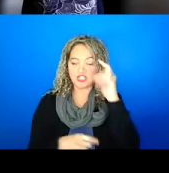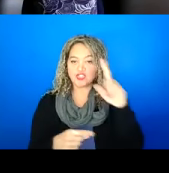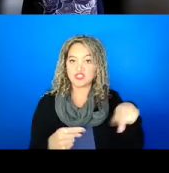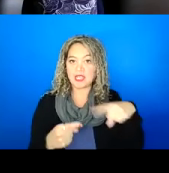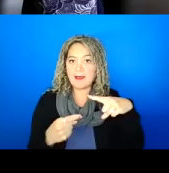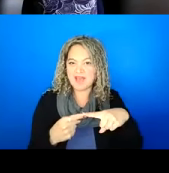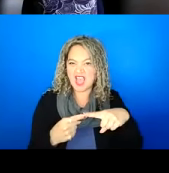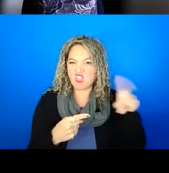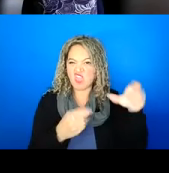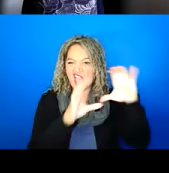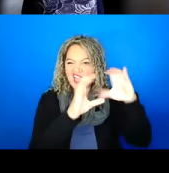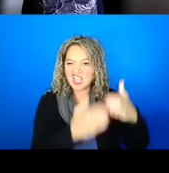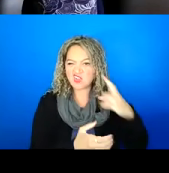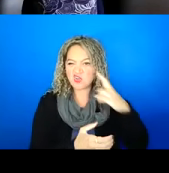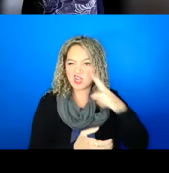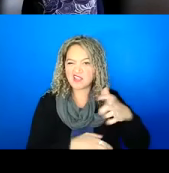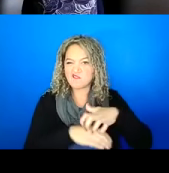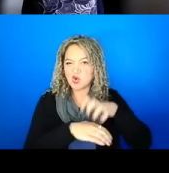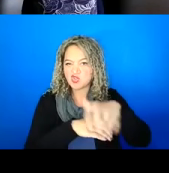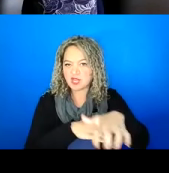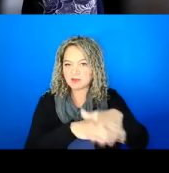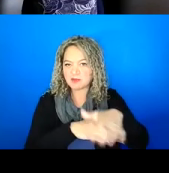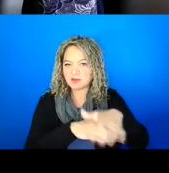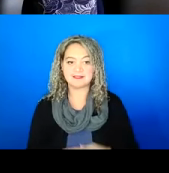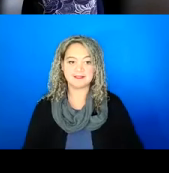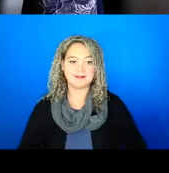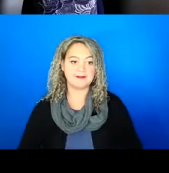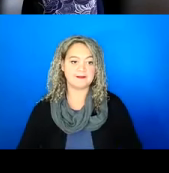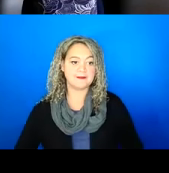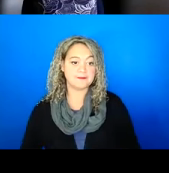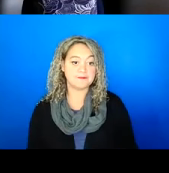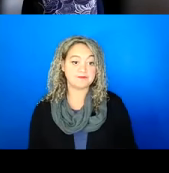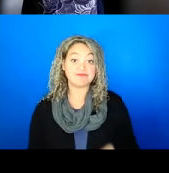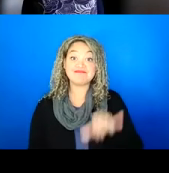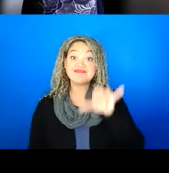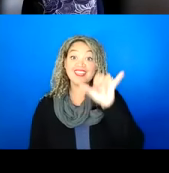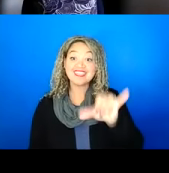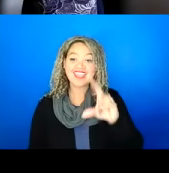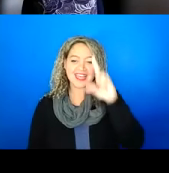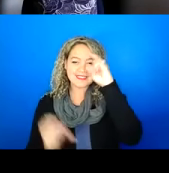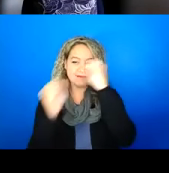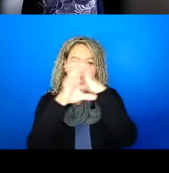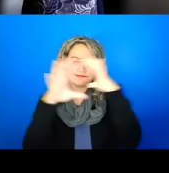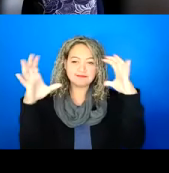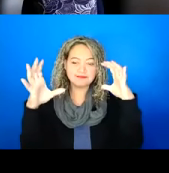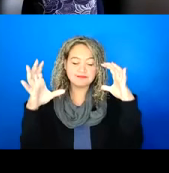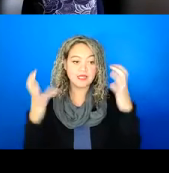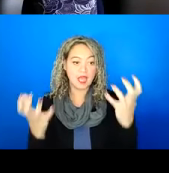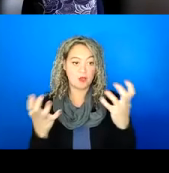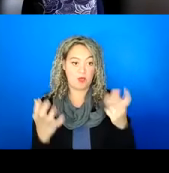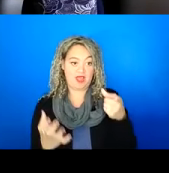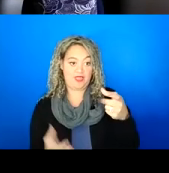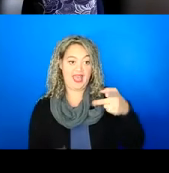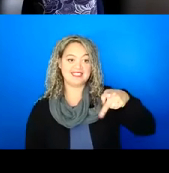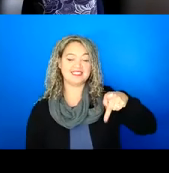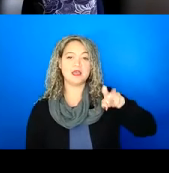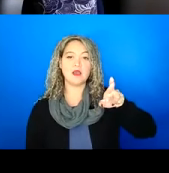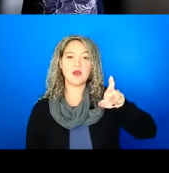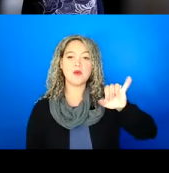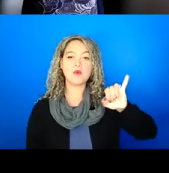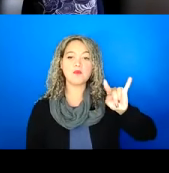the category of grapes or any other object. So here's the image I want you to take from that. These are the primitives. And